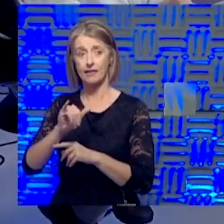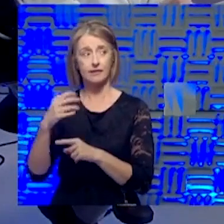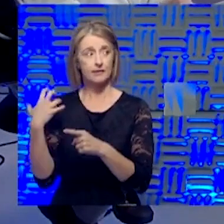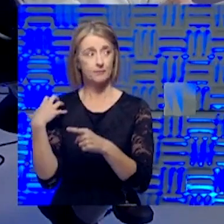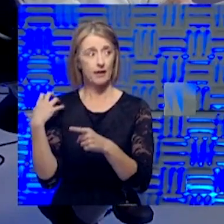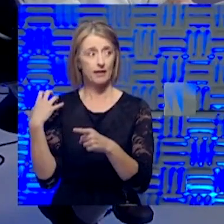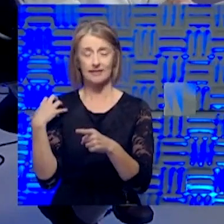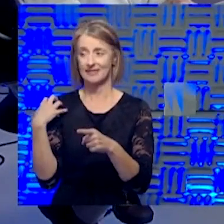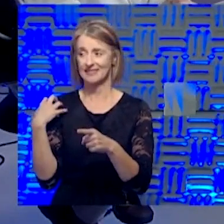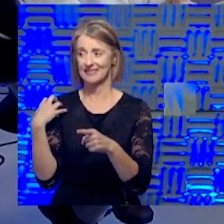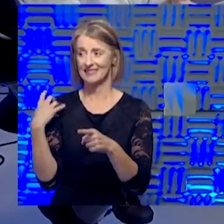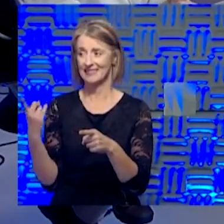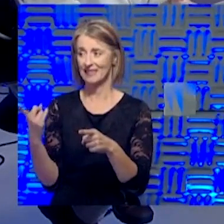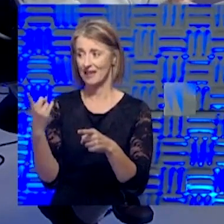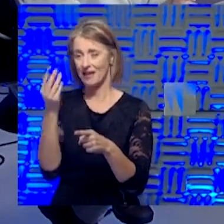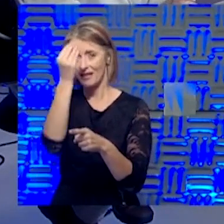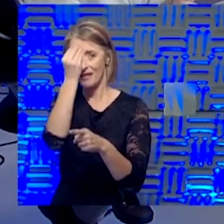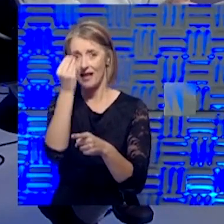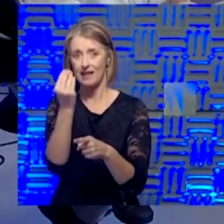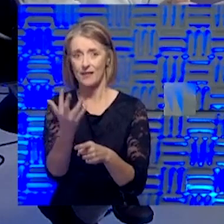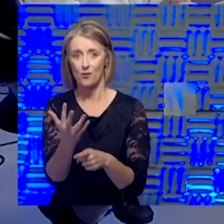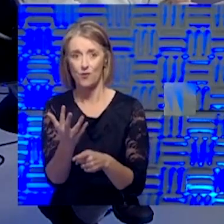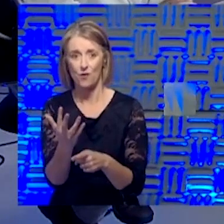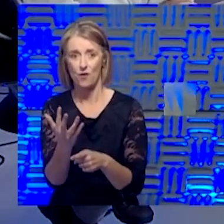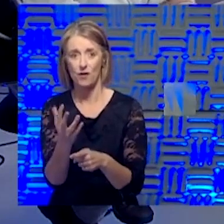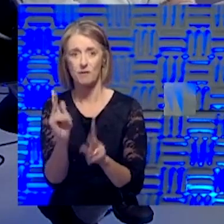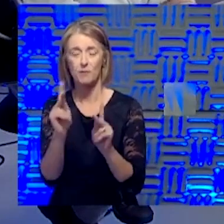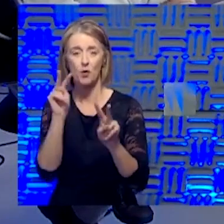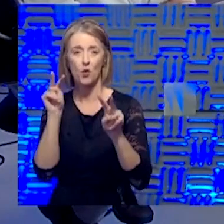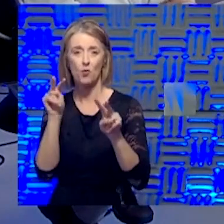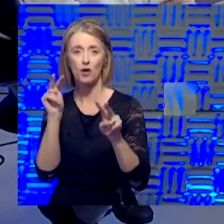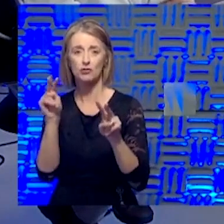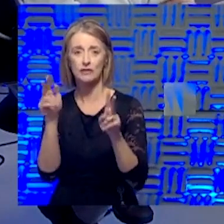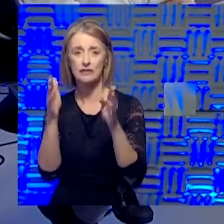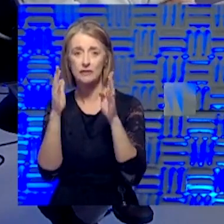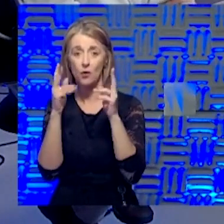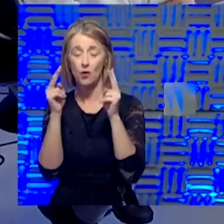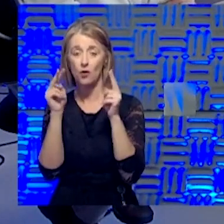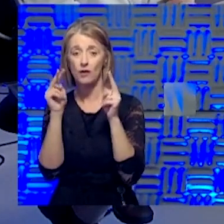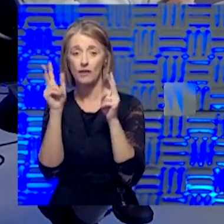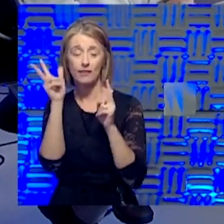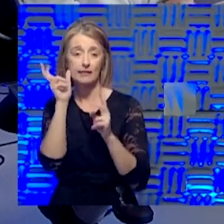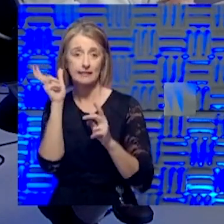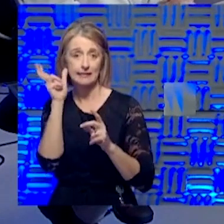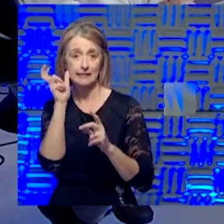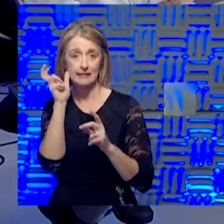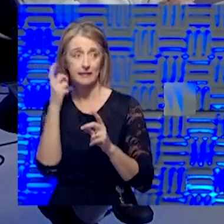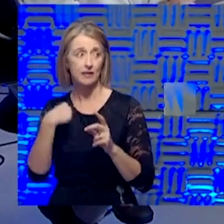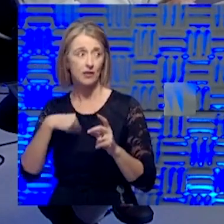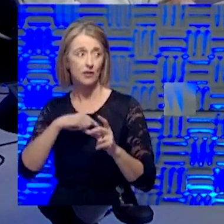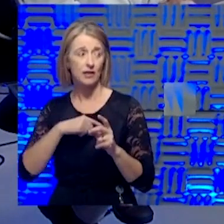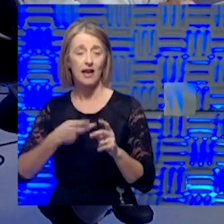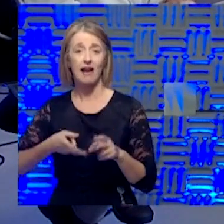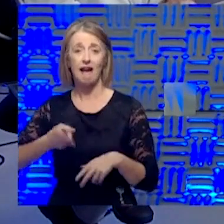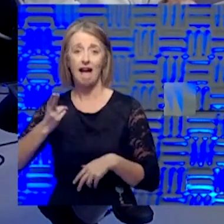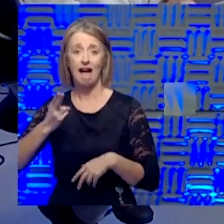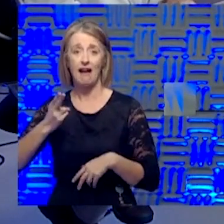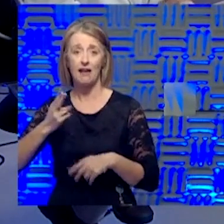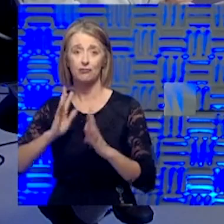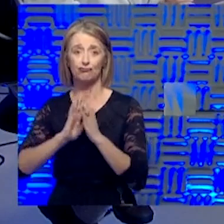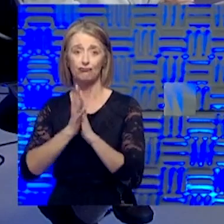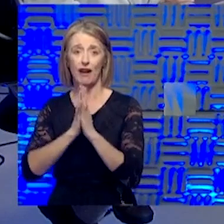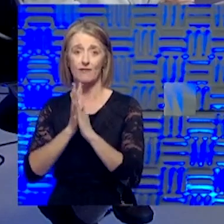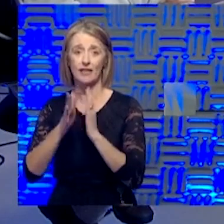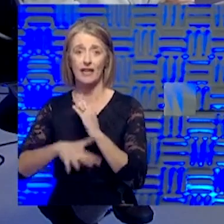boss, I wanted to let everyone know that is watching or listening that we have a high traffic area,